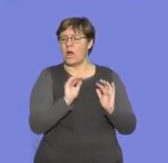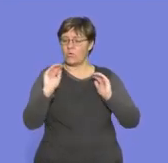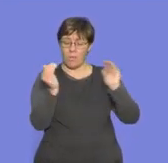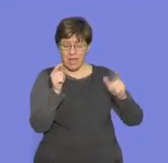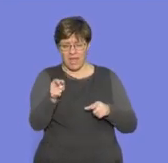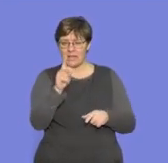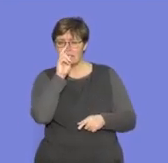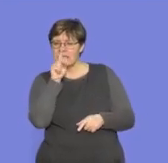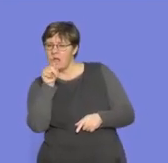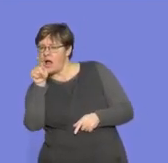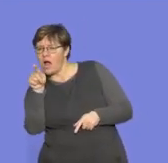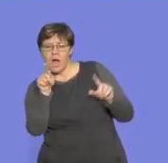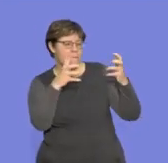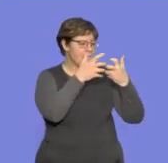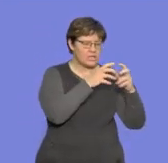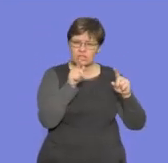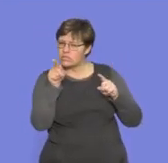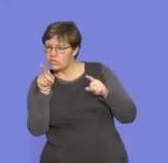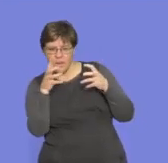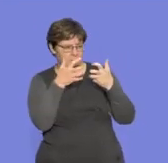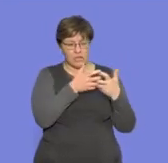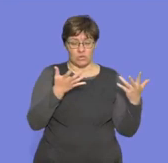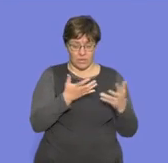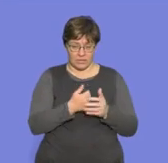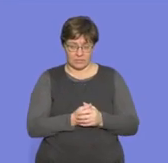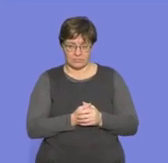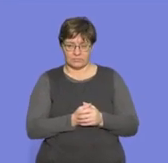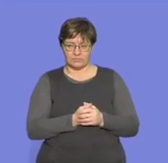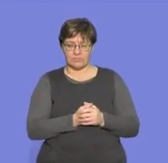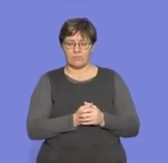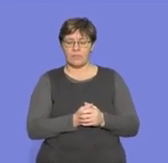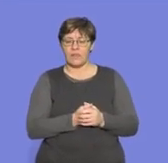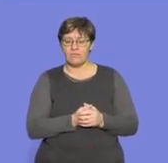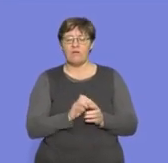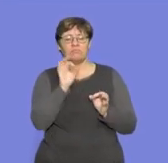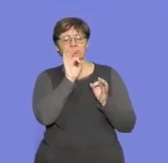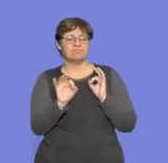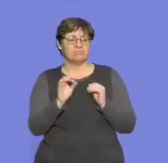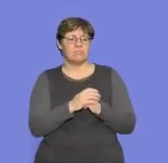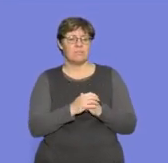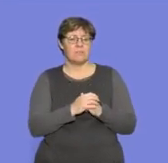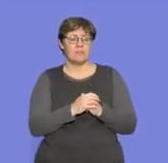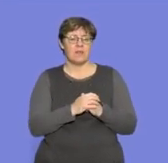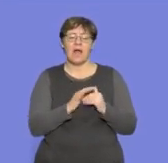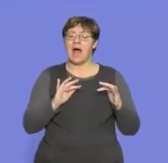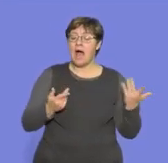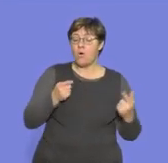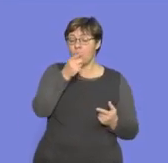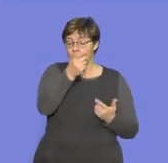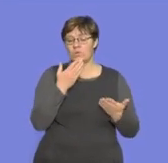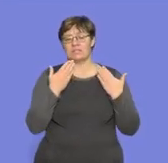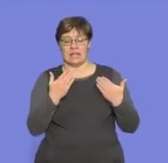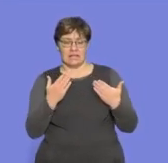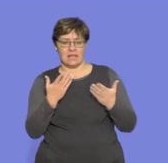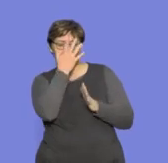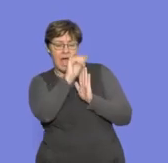and look at the geographical locations of these. So this is just purely for a way in which you can